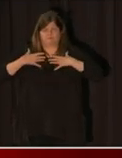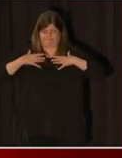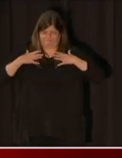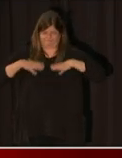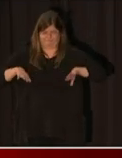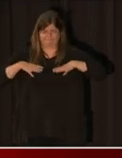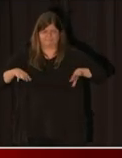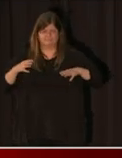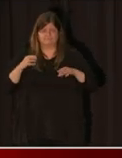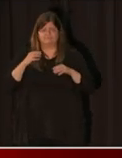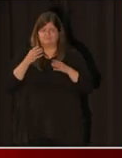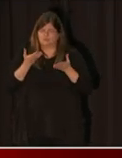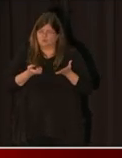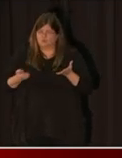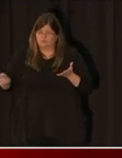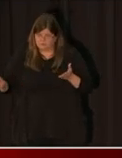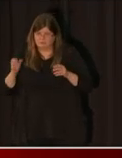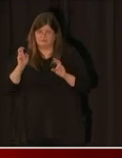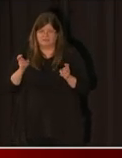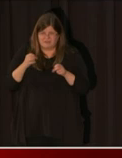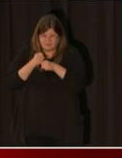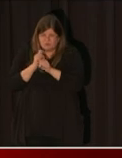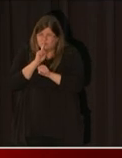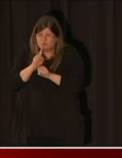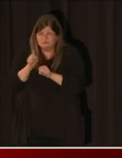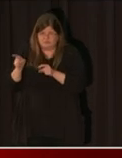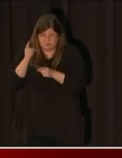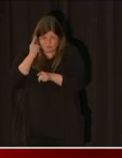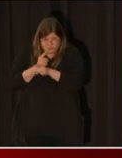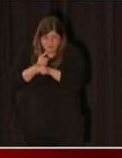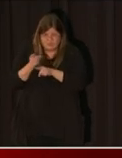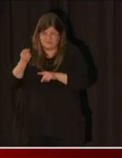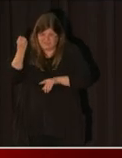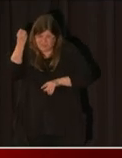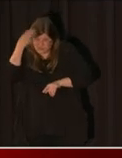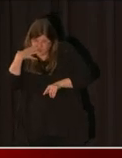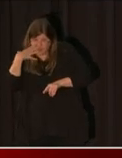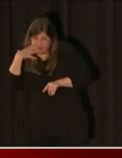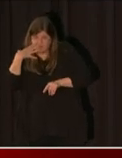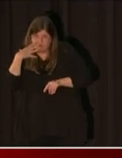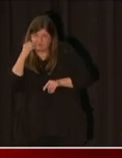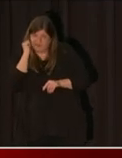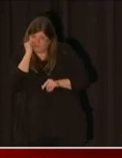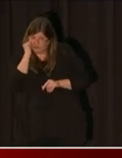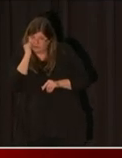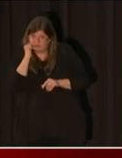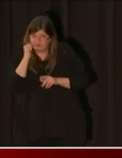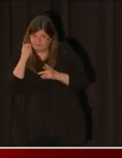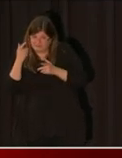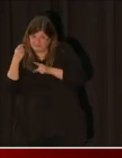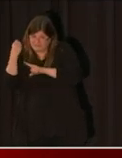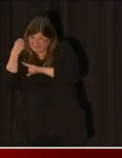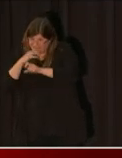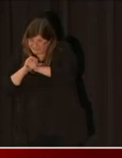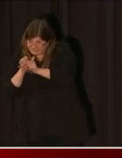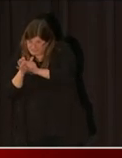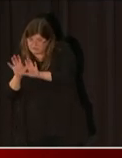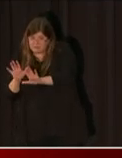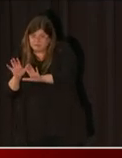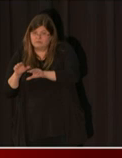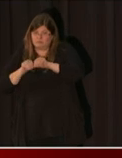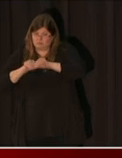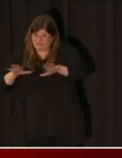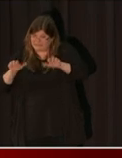for those who are in isolation because of COVID infection. At the acquisition of more